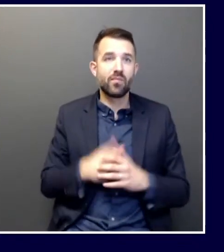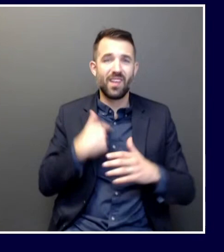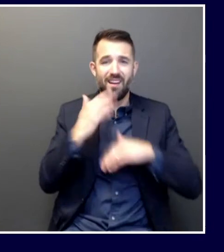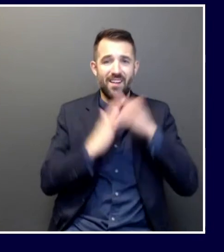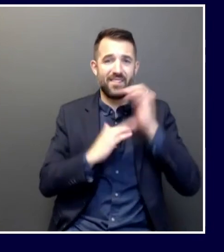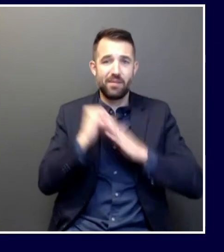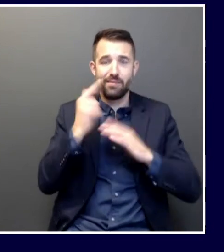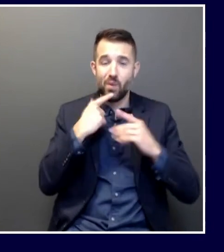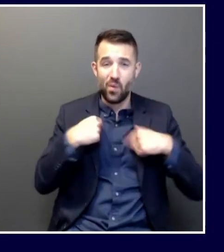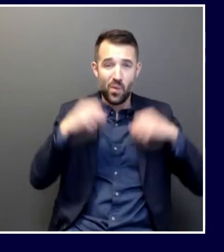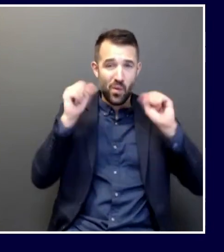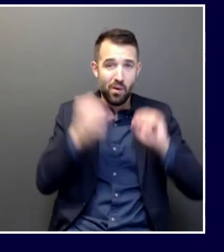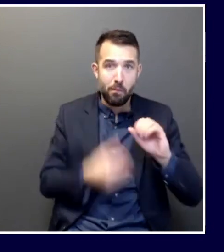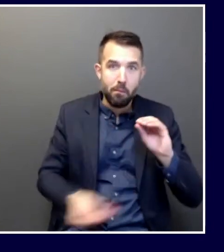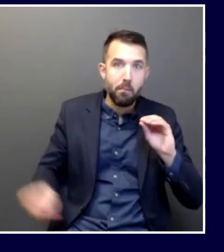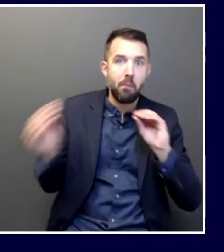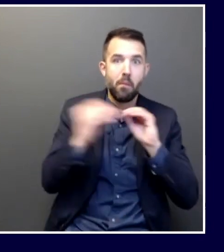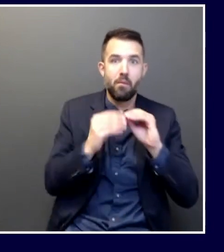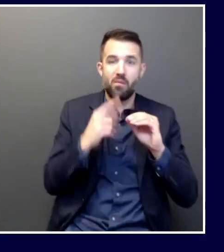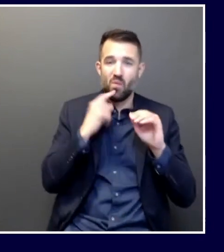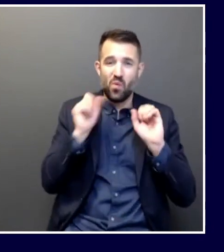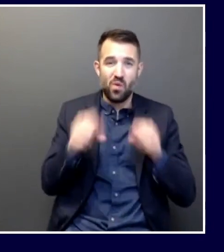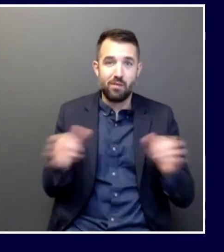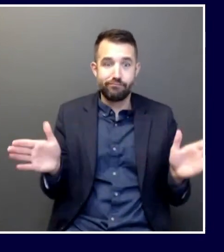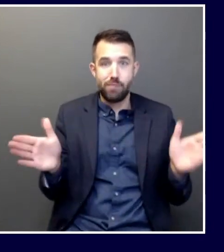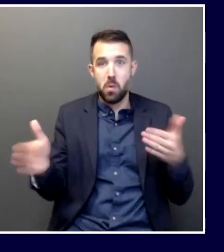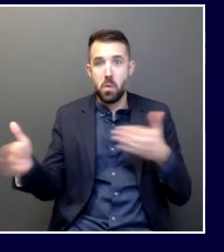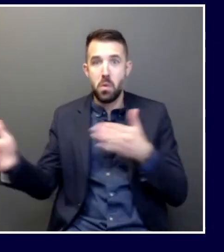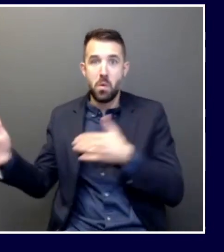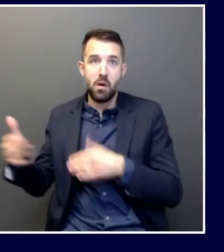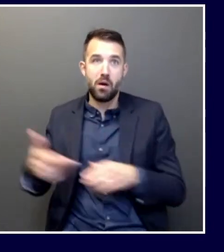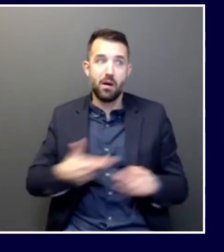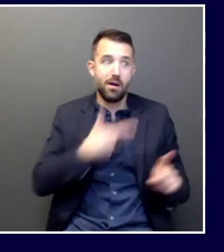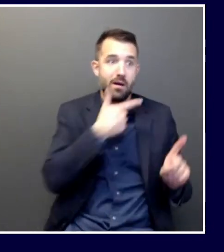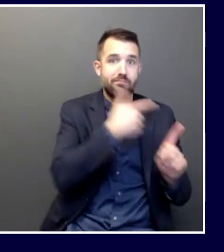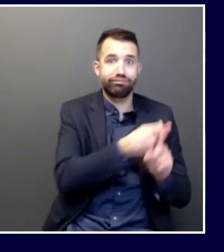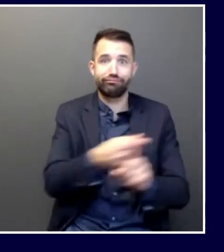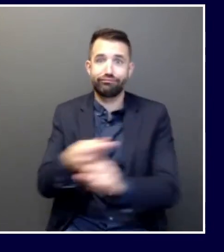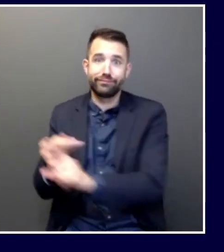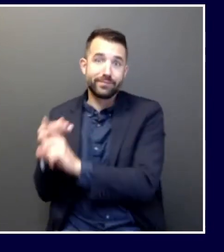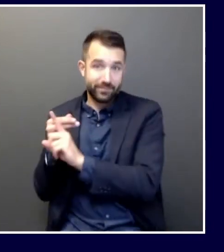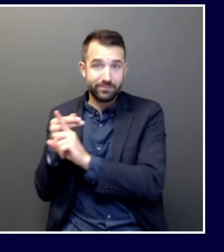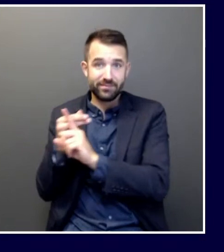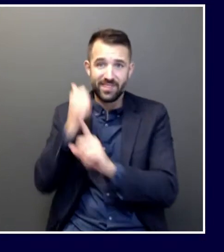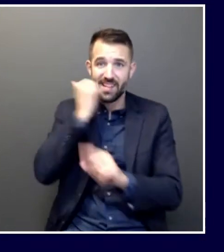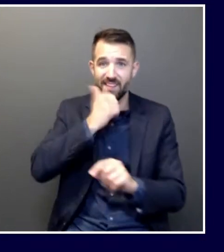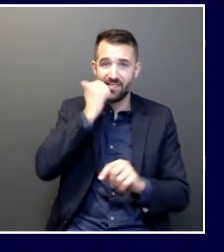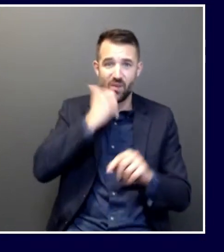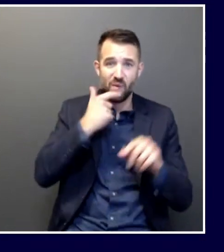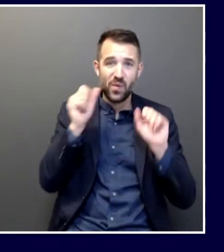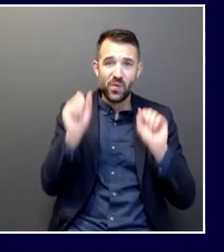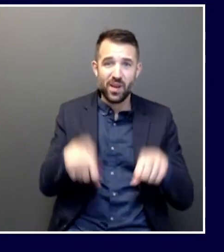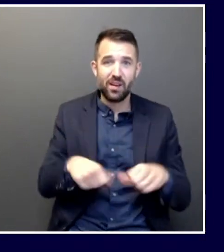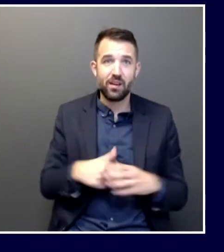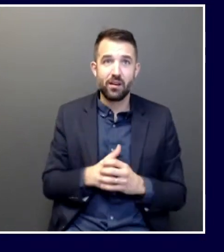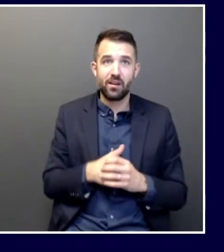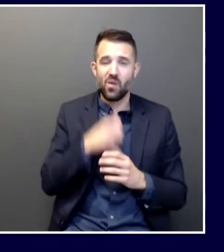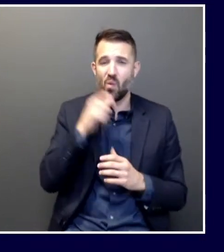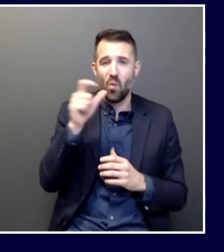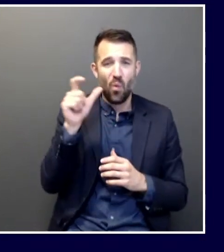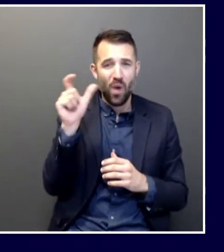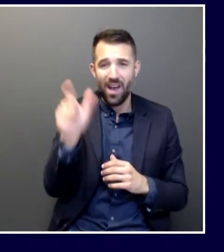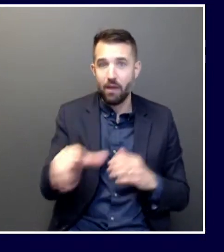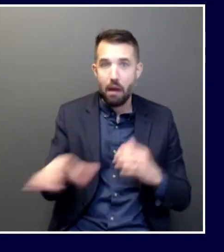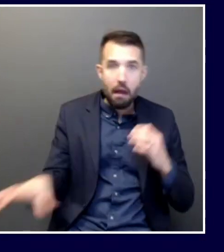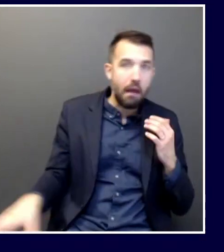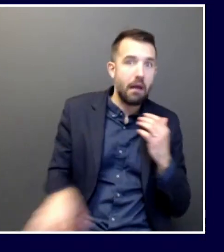is that in answer to both of your questions, at this time, we're not planning on reopening any more of the